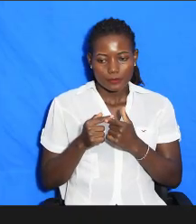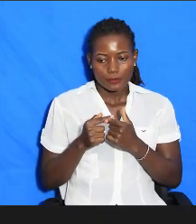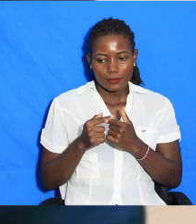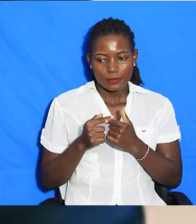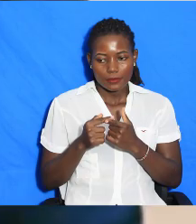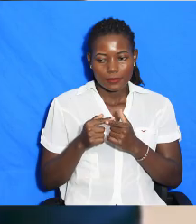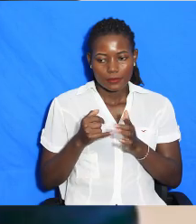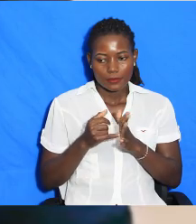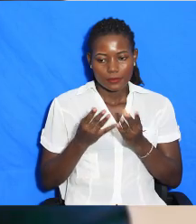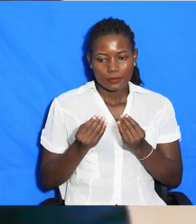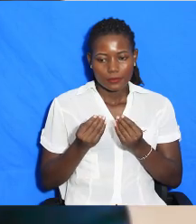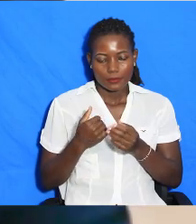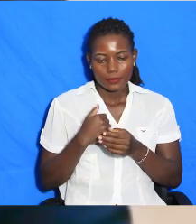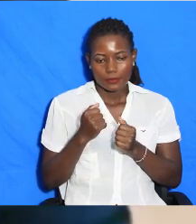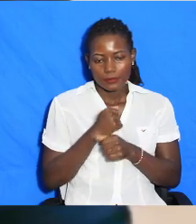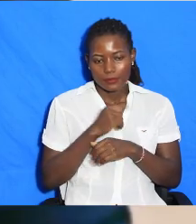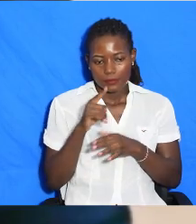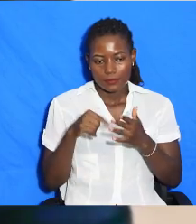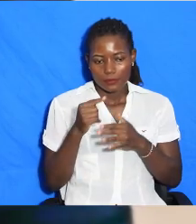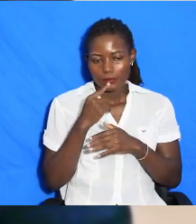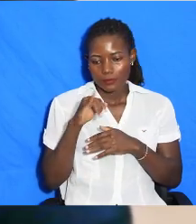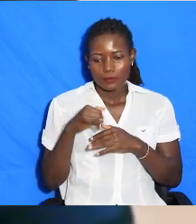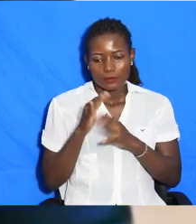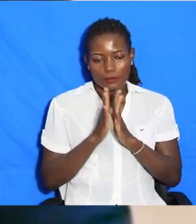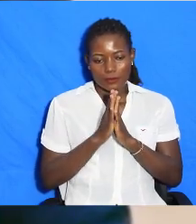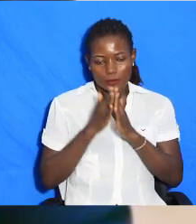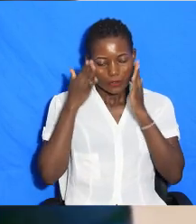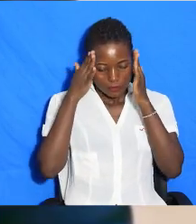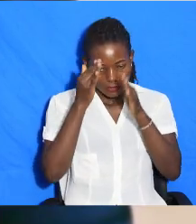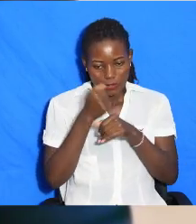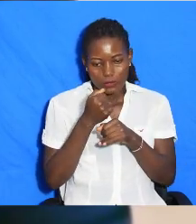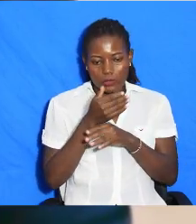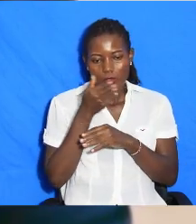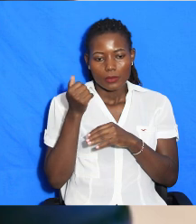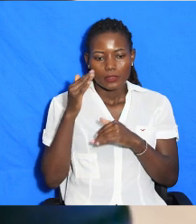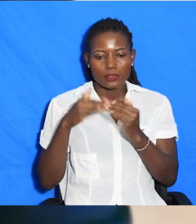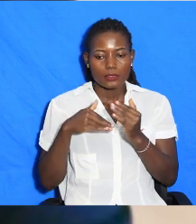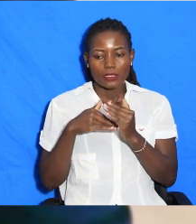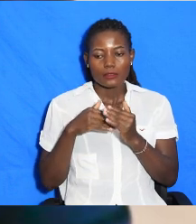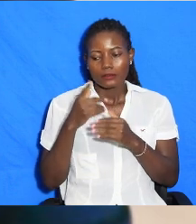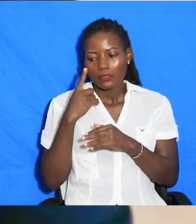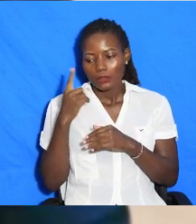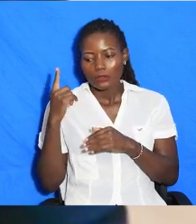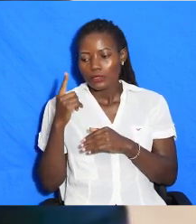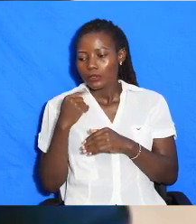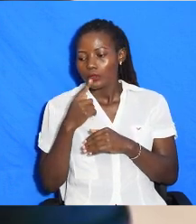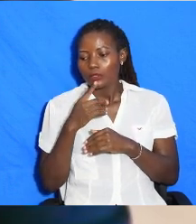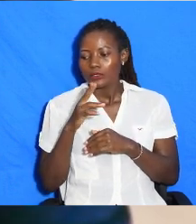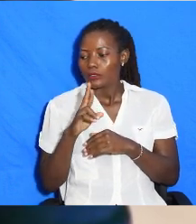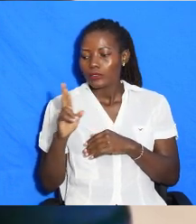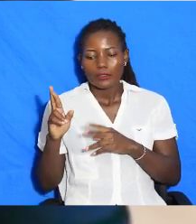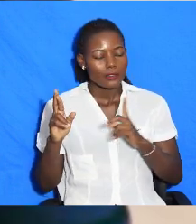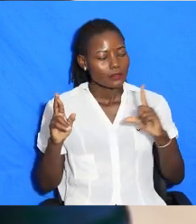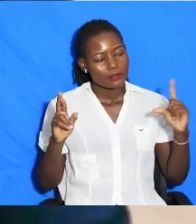So I like what you said. You just pray and focus on mm-hmm. doing your best, other than Yeah. looking at whoever is on your side